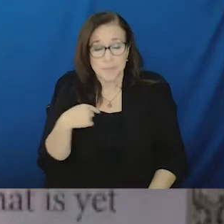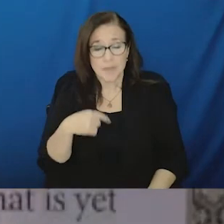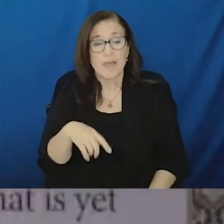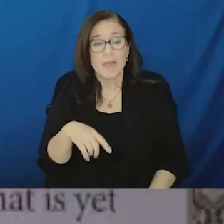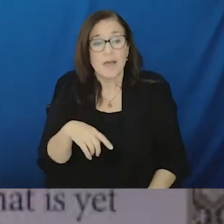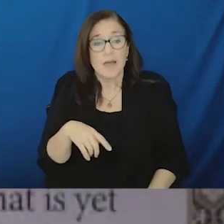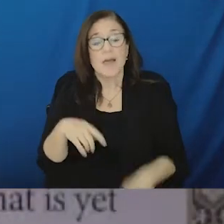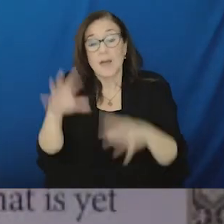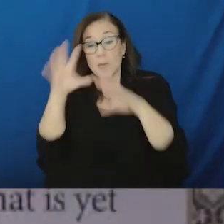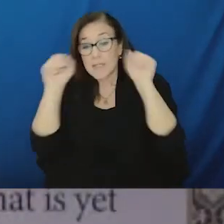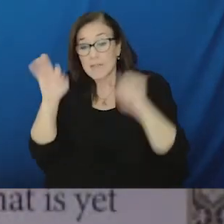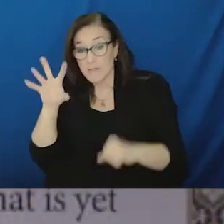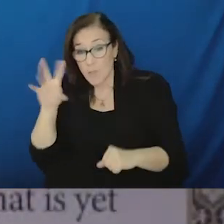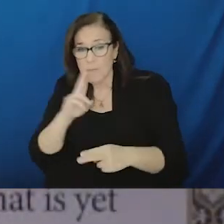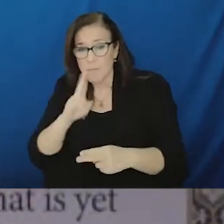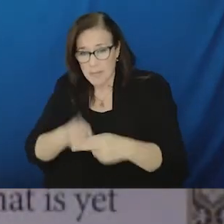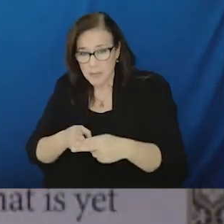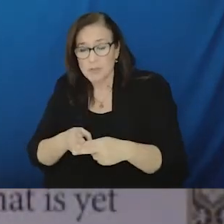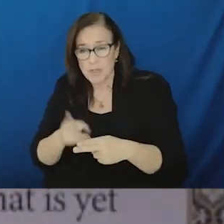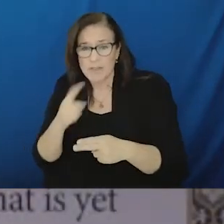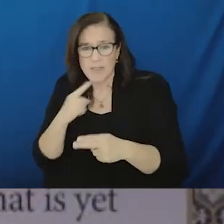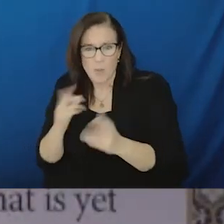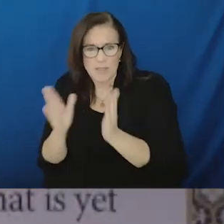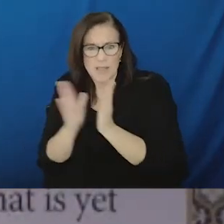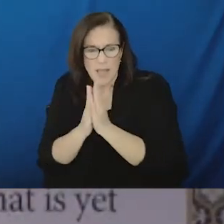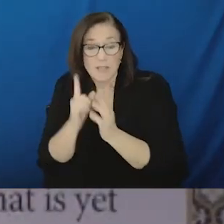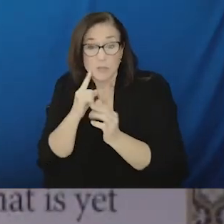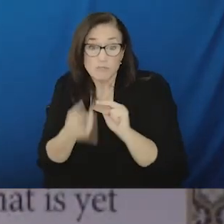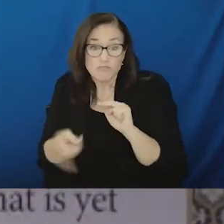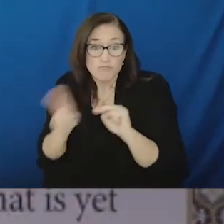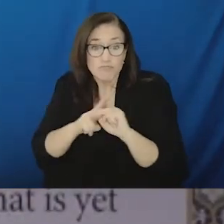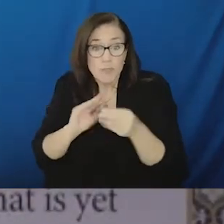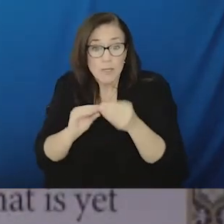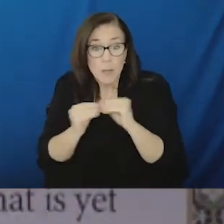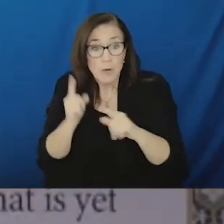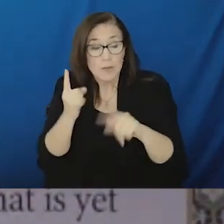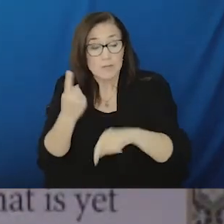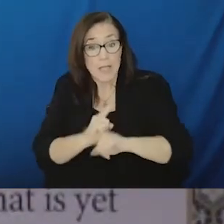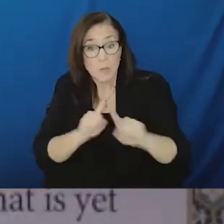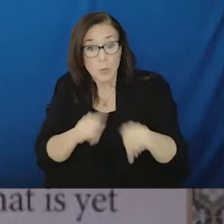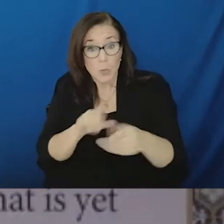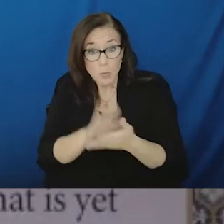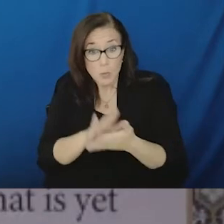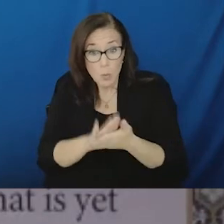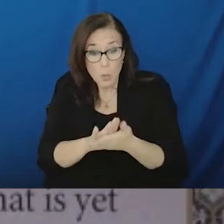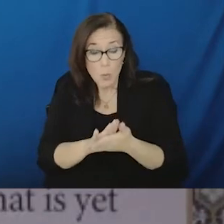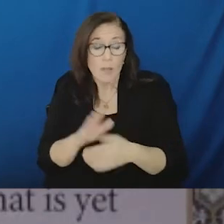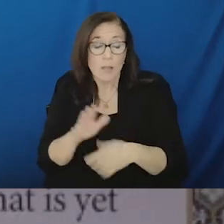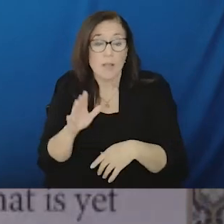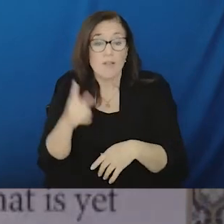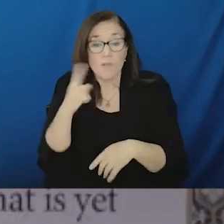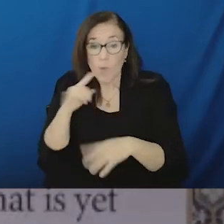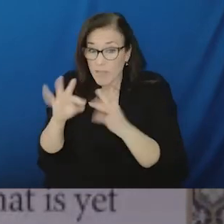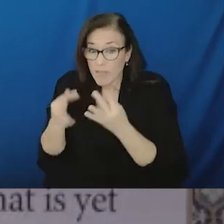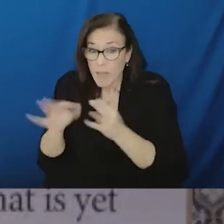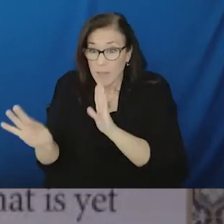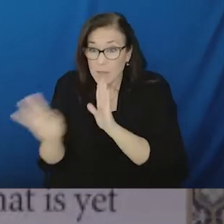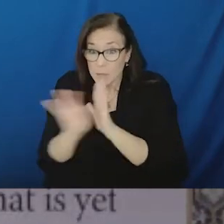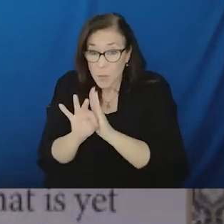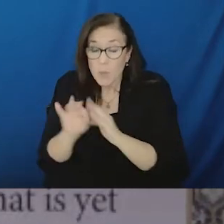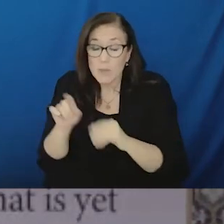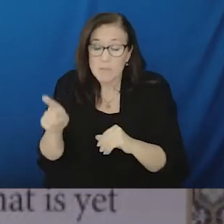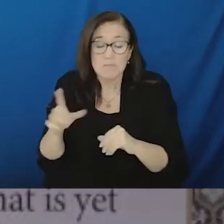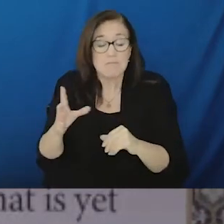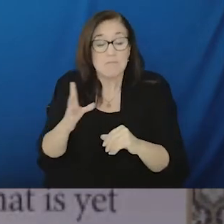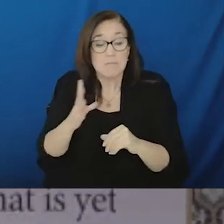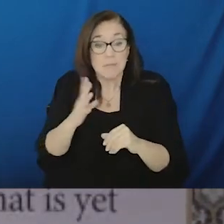our last meeting, to increase more in-person school for families that chose to be in person. I want to remind